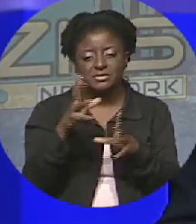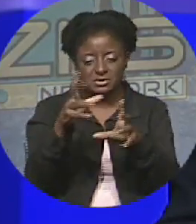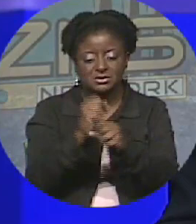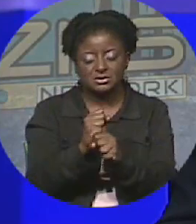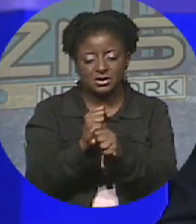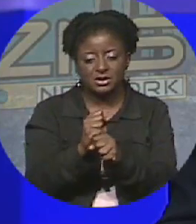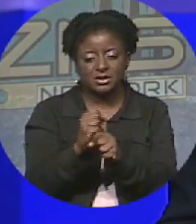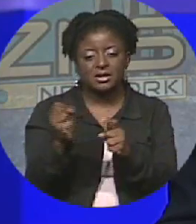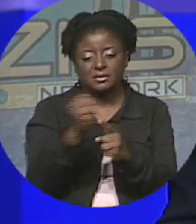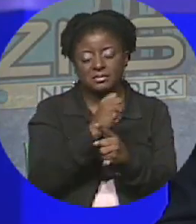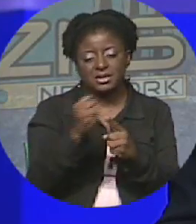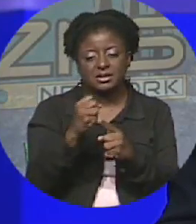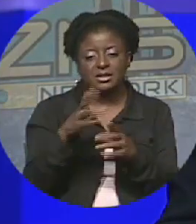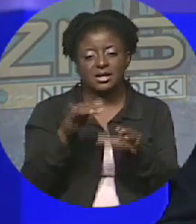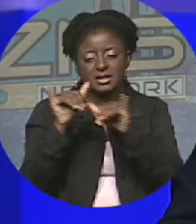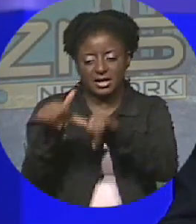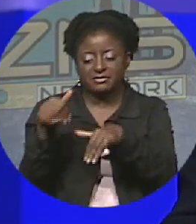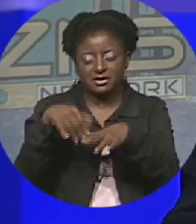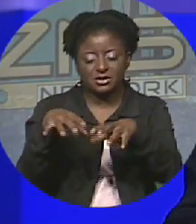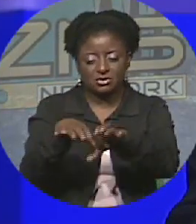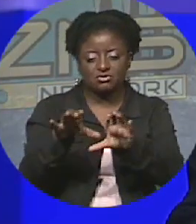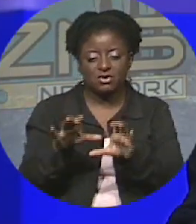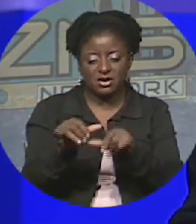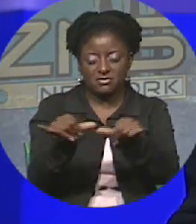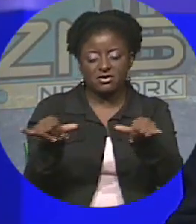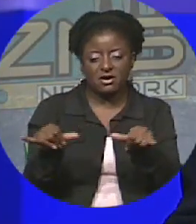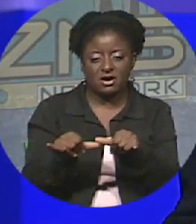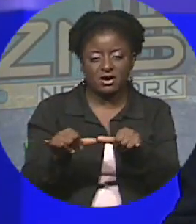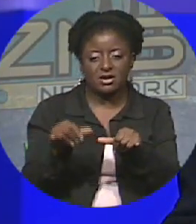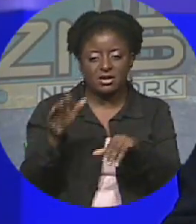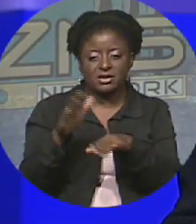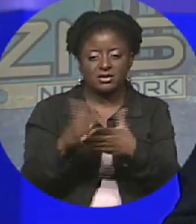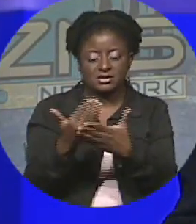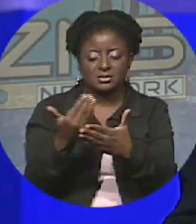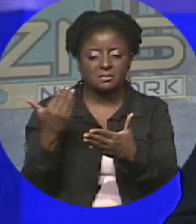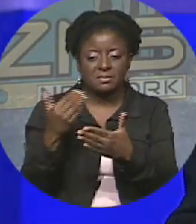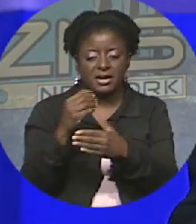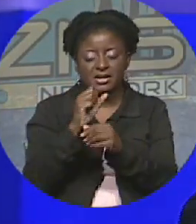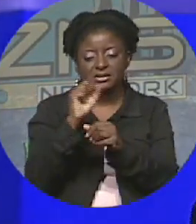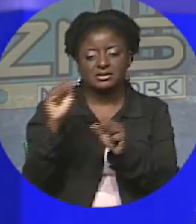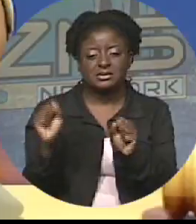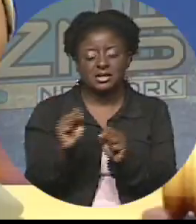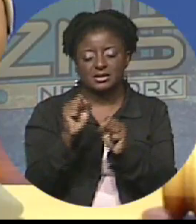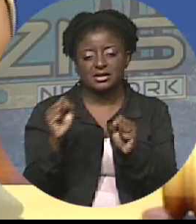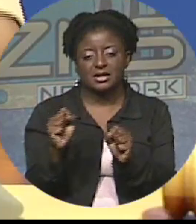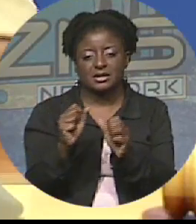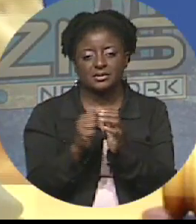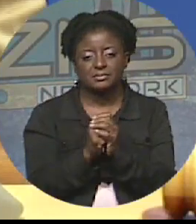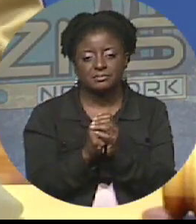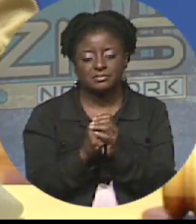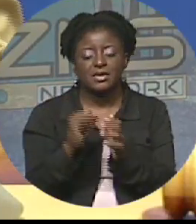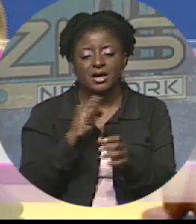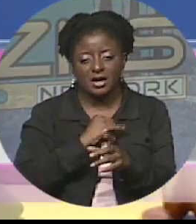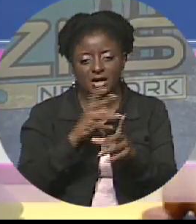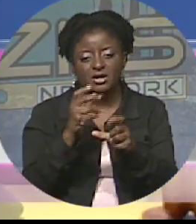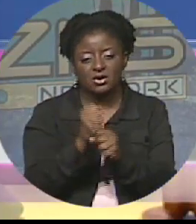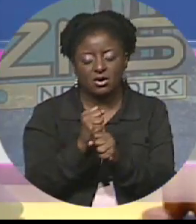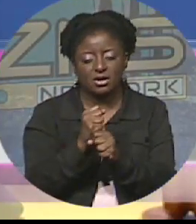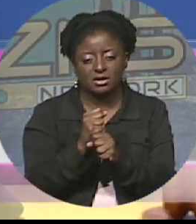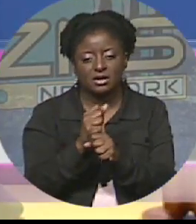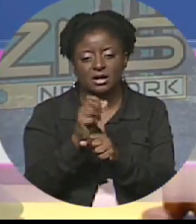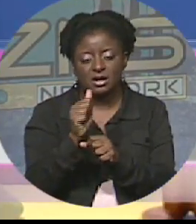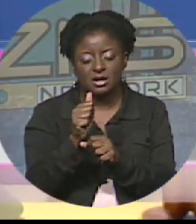if he made this information public. Well, Police Commissioner Ellison Greenslade is responding tonight. I did receive a